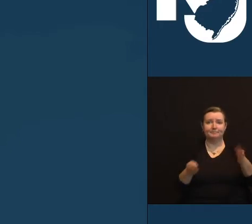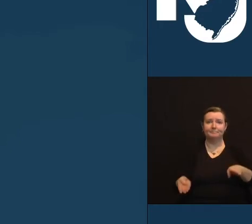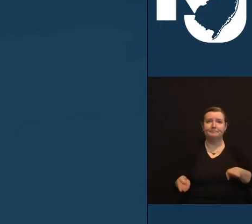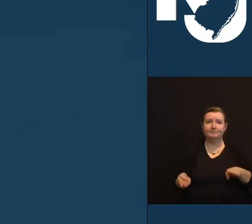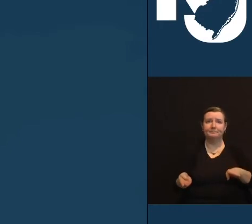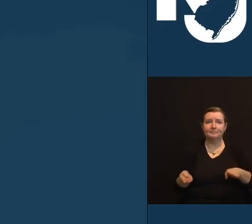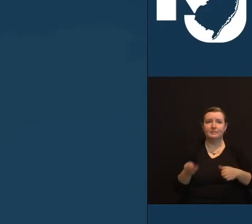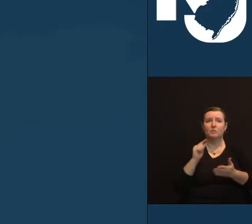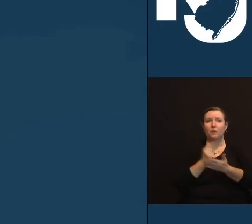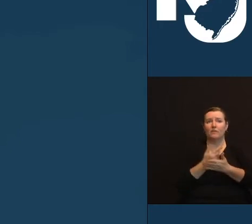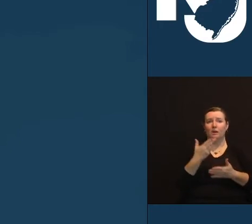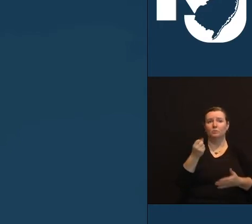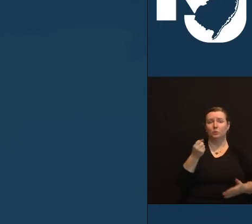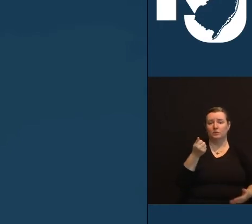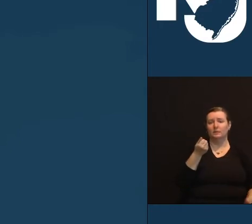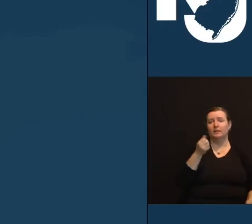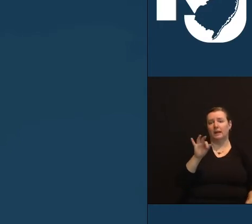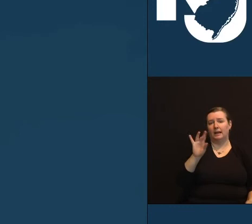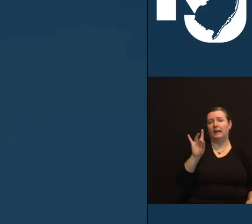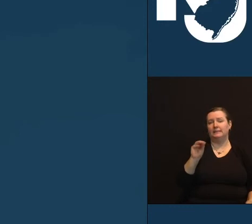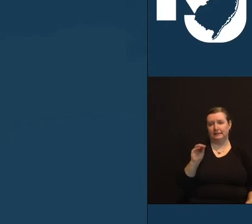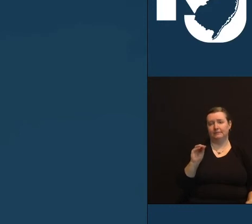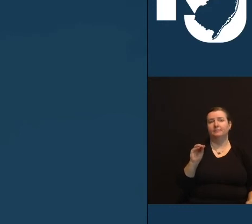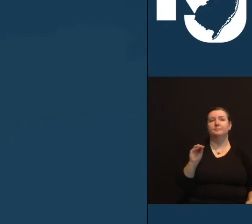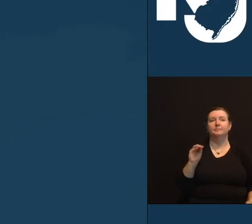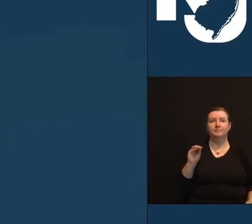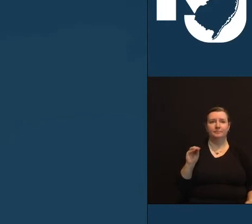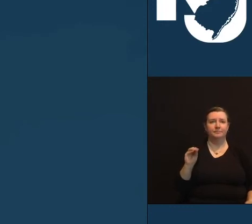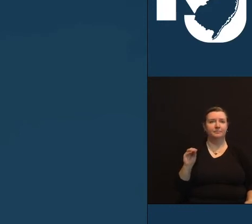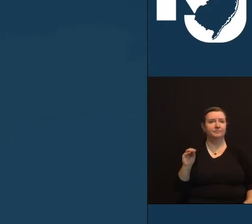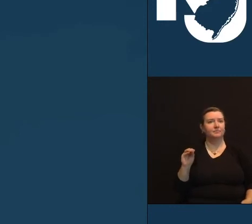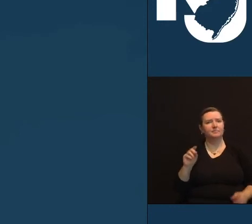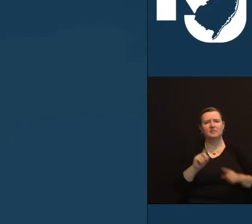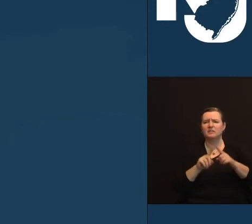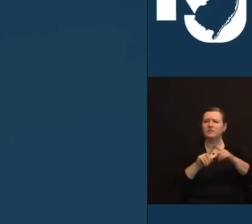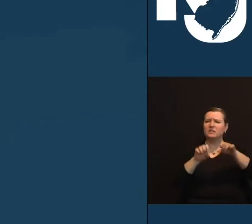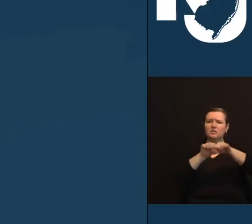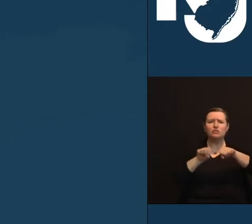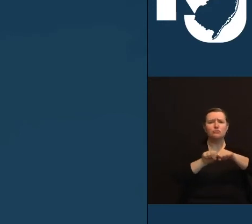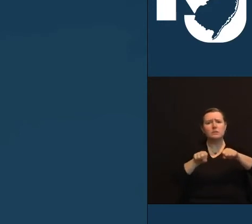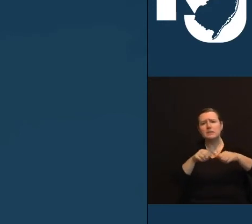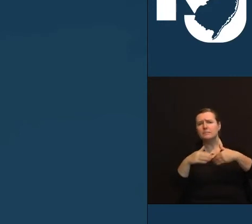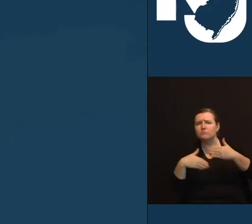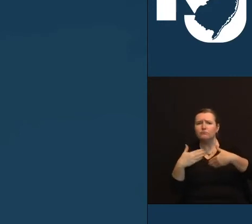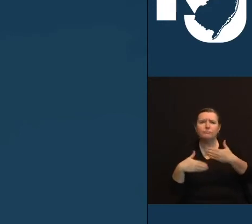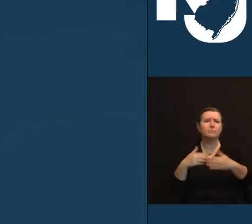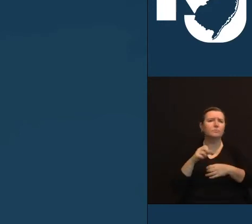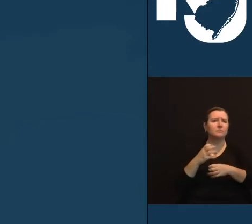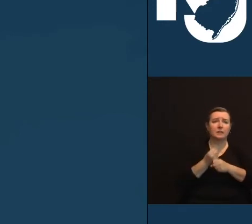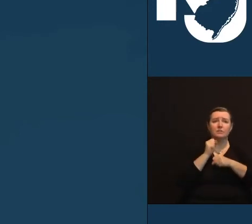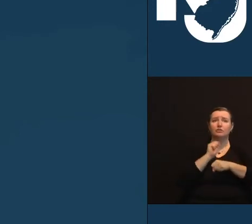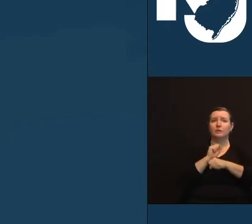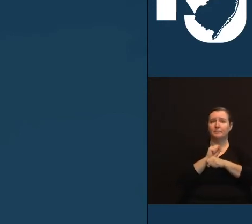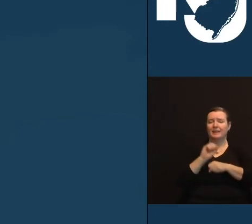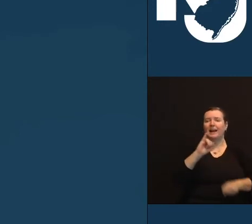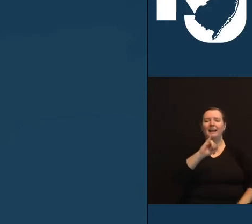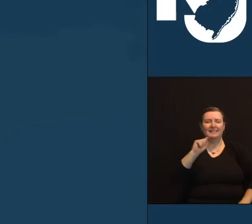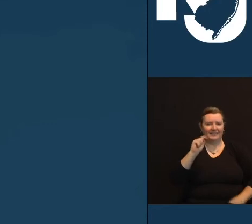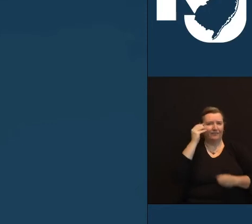earned degrees from Lyons Institute and Essex County College that helped her gain a job in the IT profession at a time when many